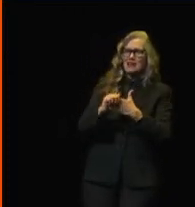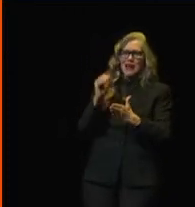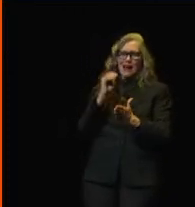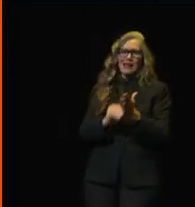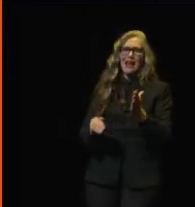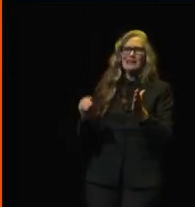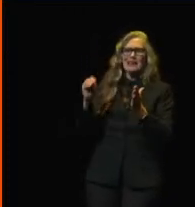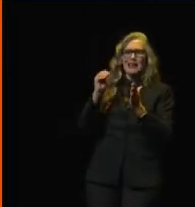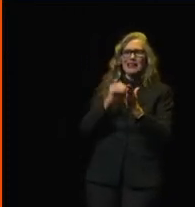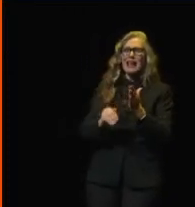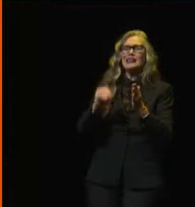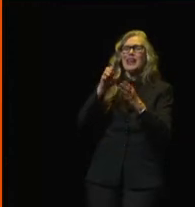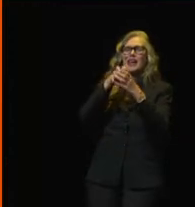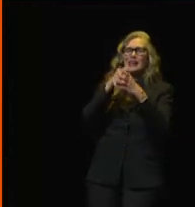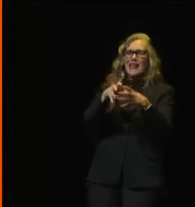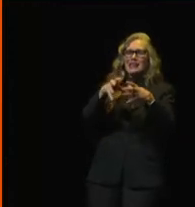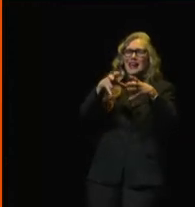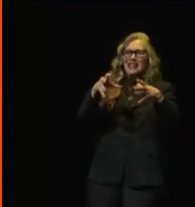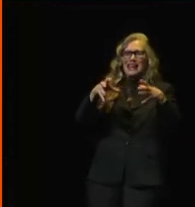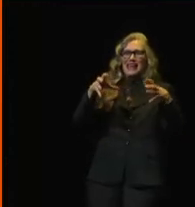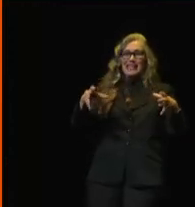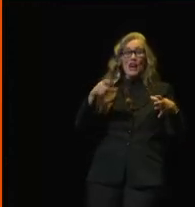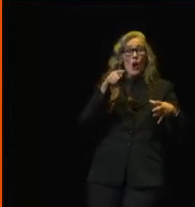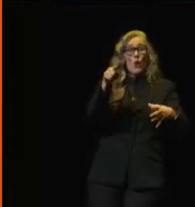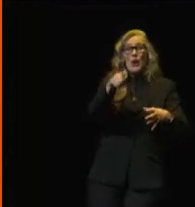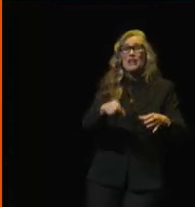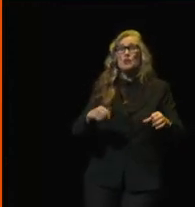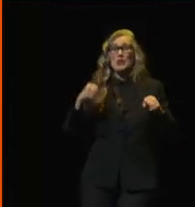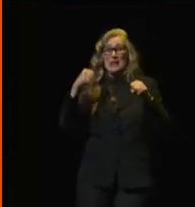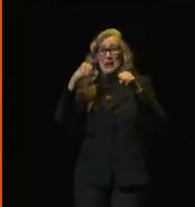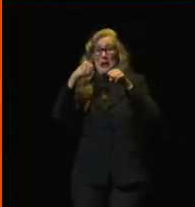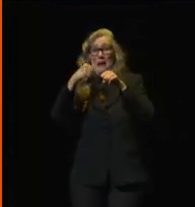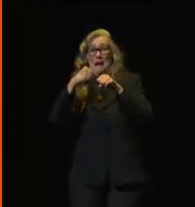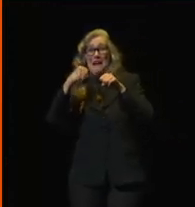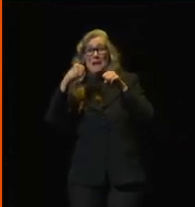the ACA by a single vote,